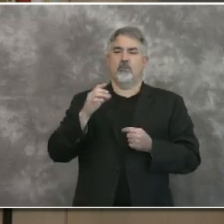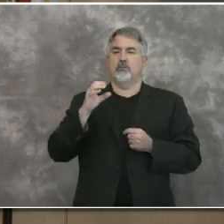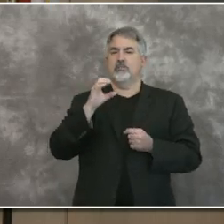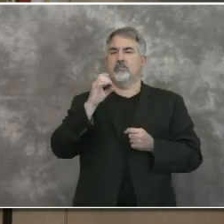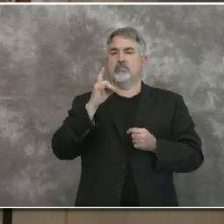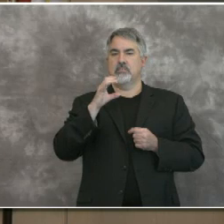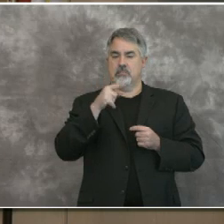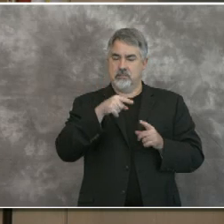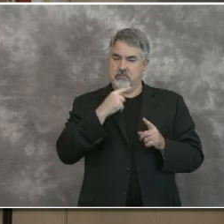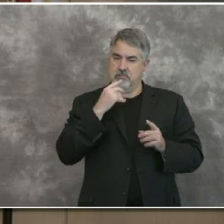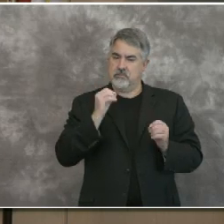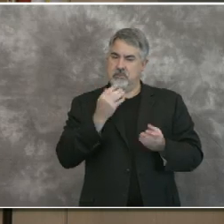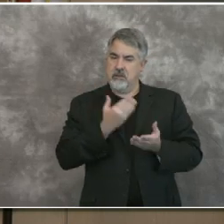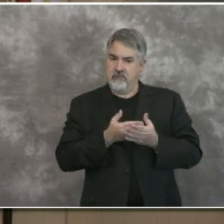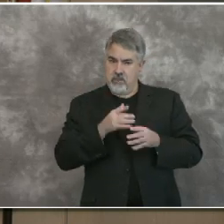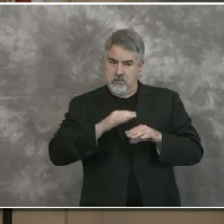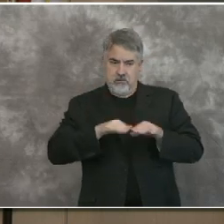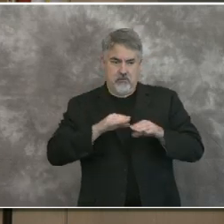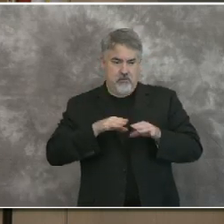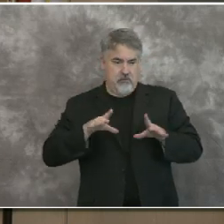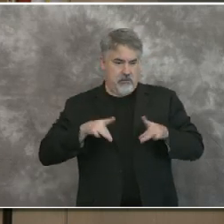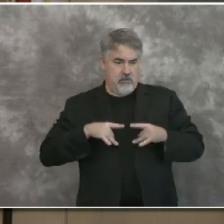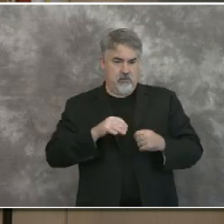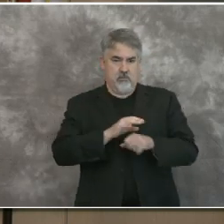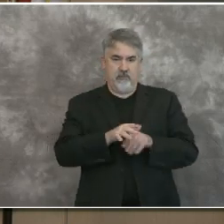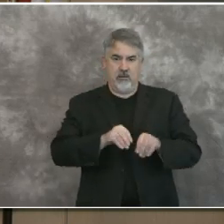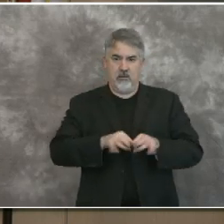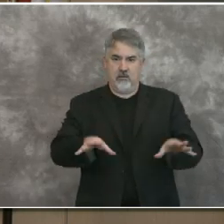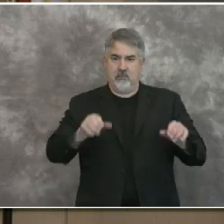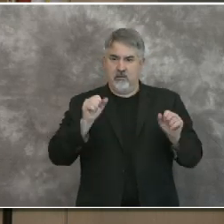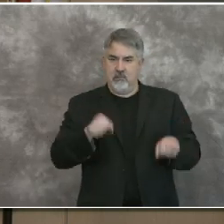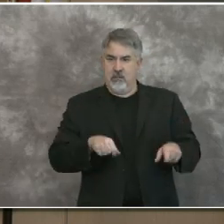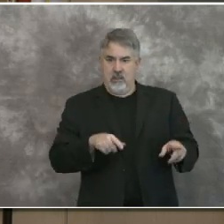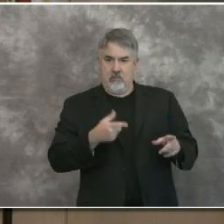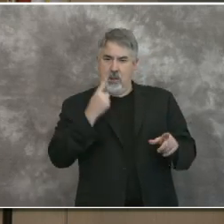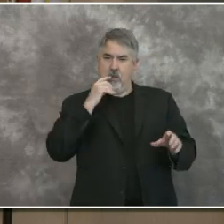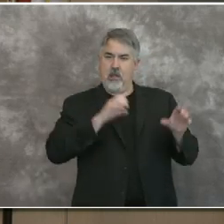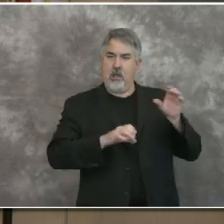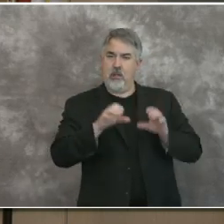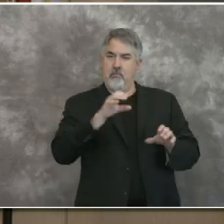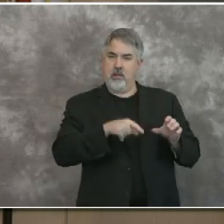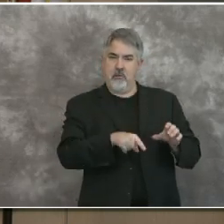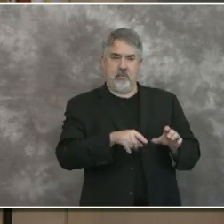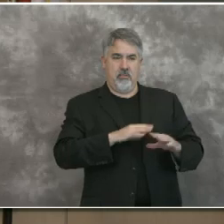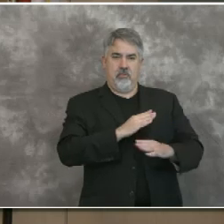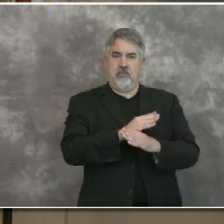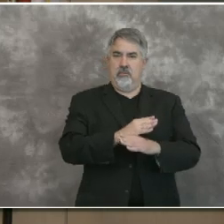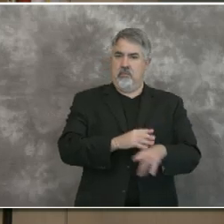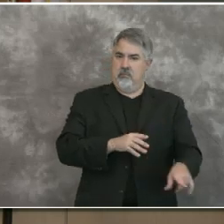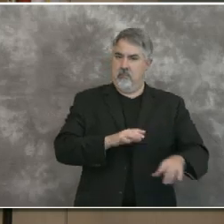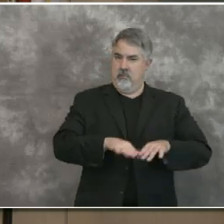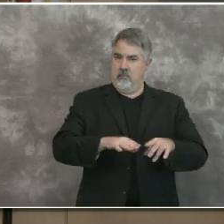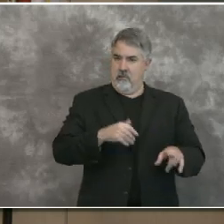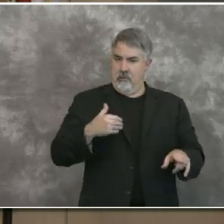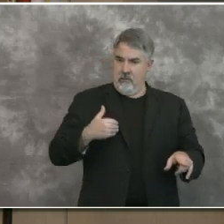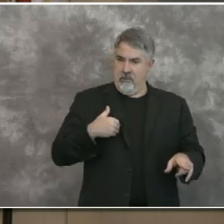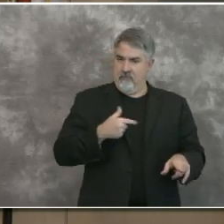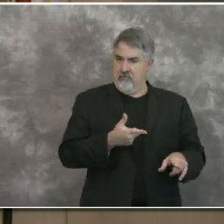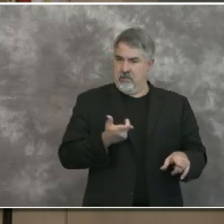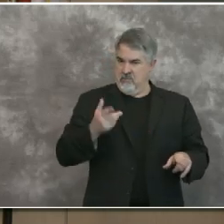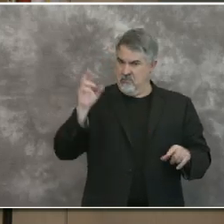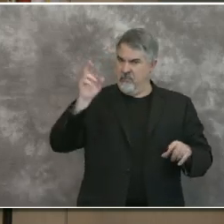chlorinated pools. Riverside County recently issued guidelines for the use of community pools. Mission Viejo has